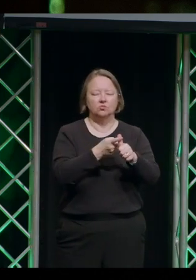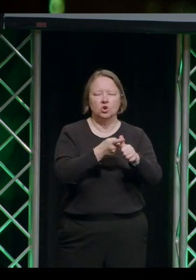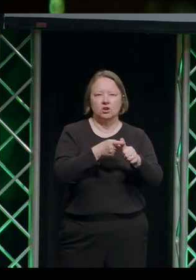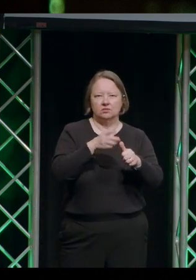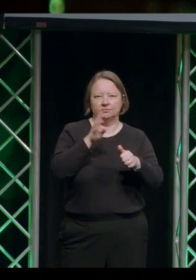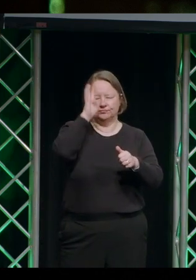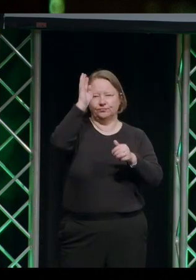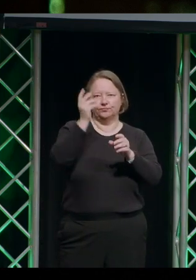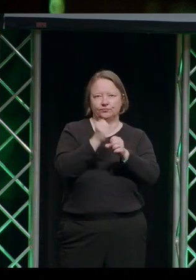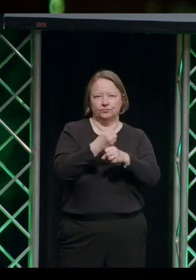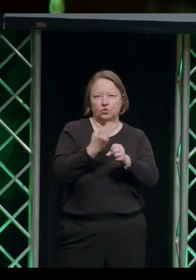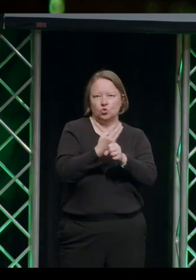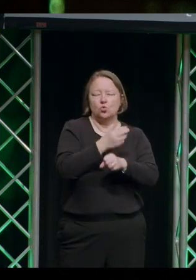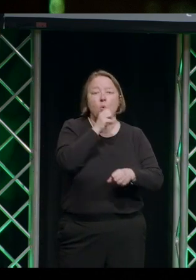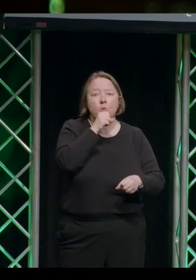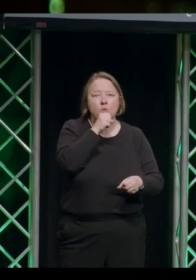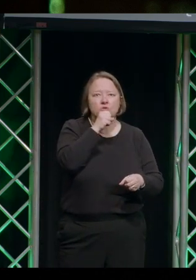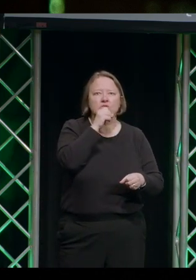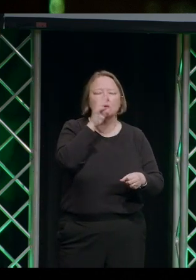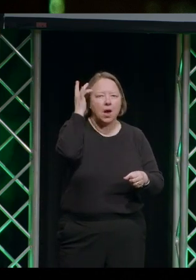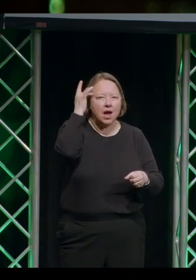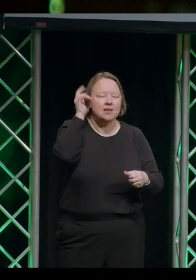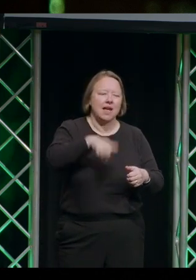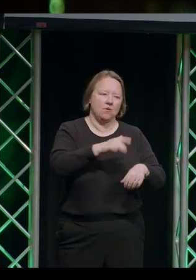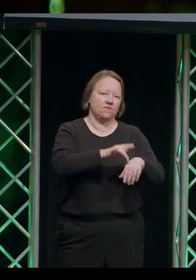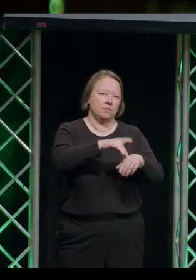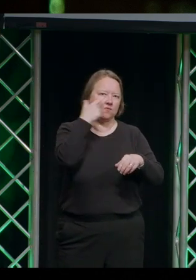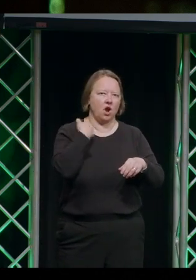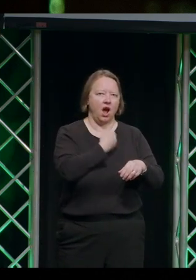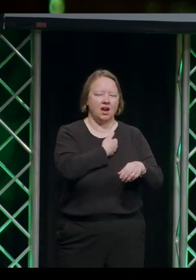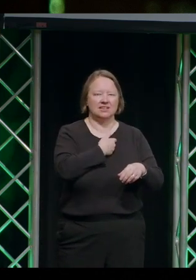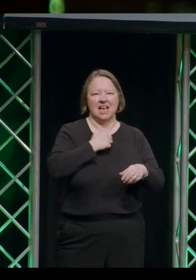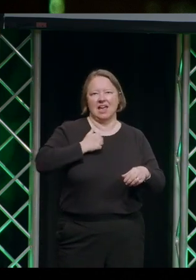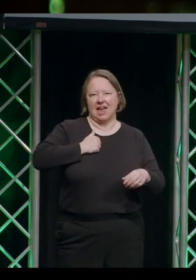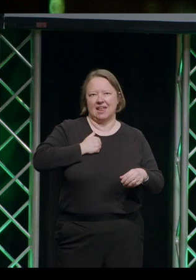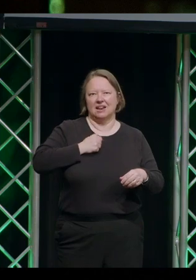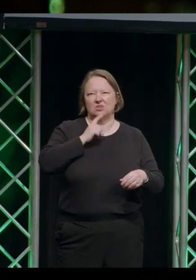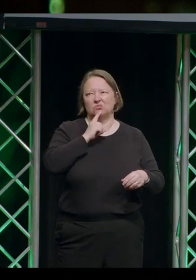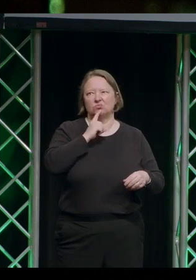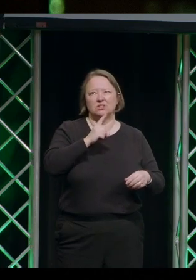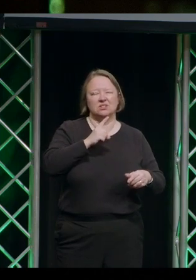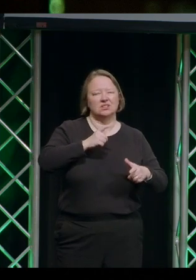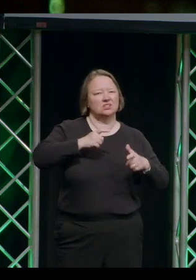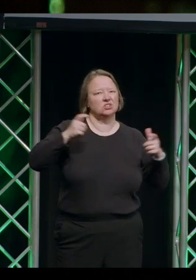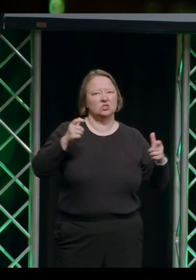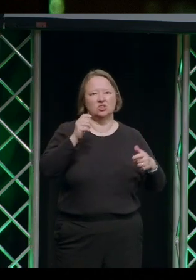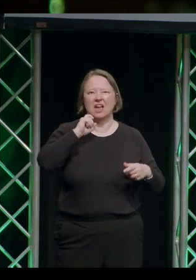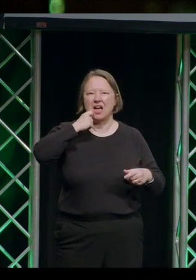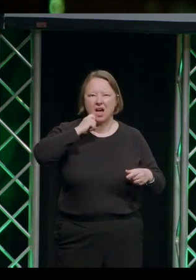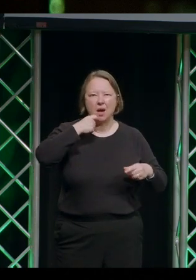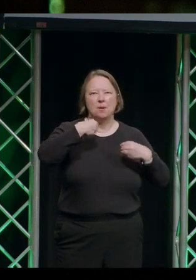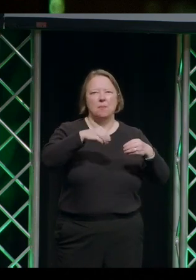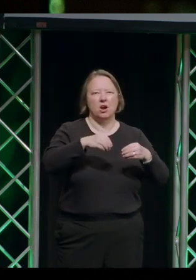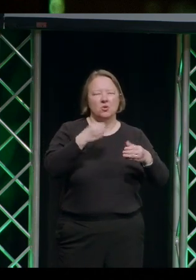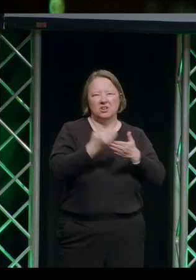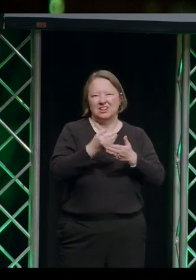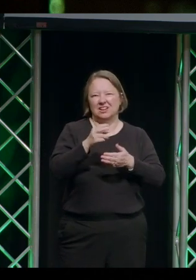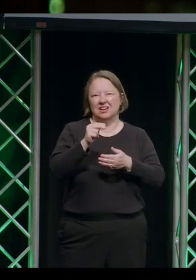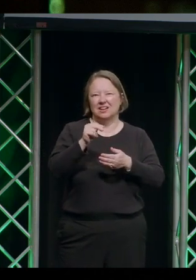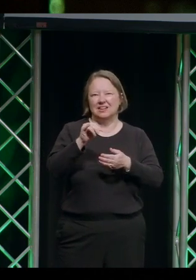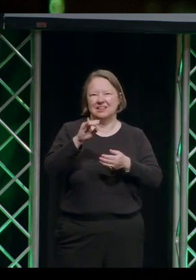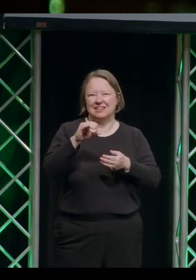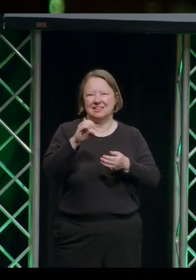with oranges because that's just what was available to us. Canada has a really big apple market. We are right next to BC, British